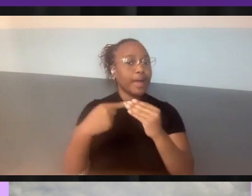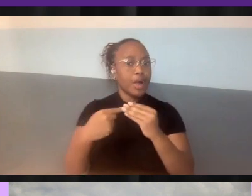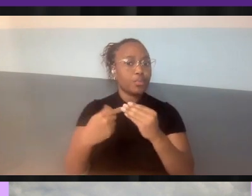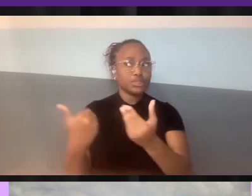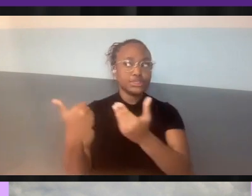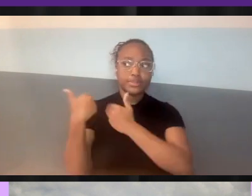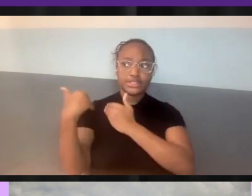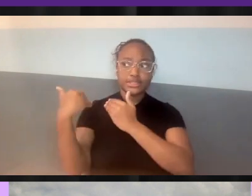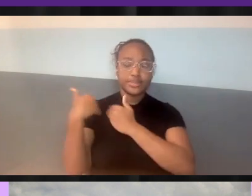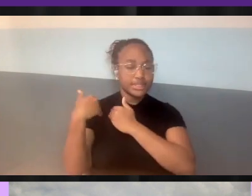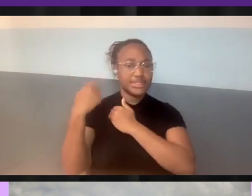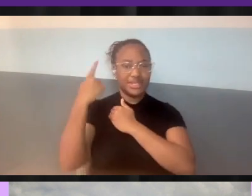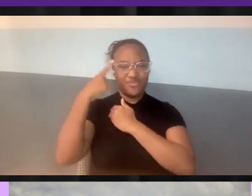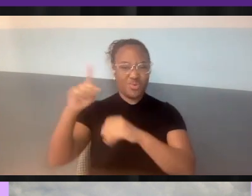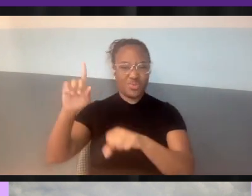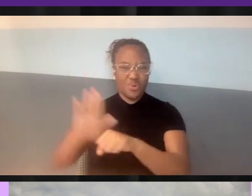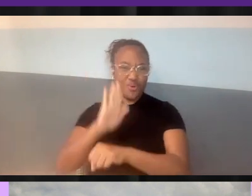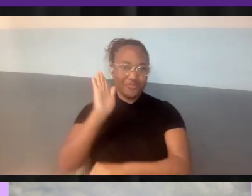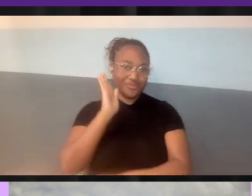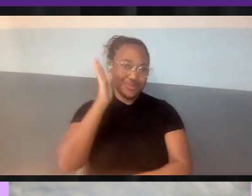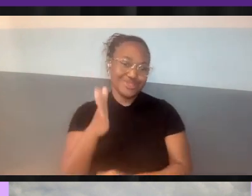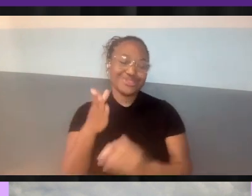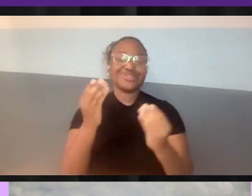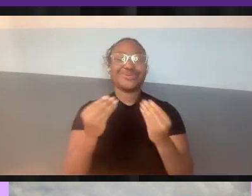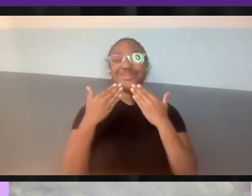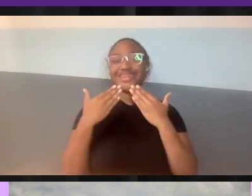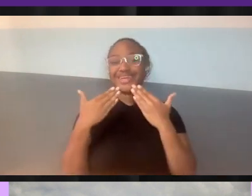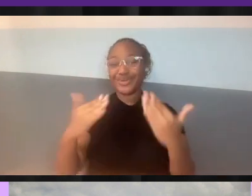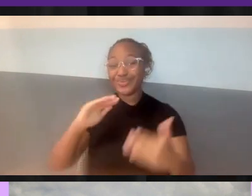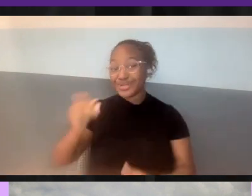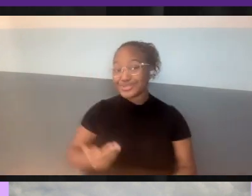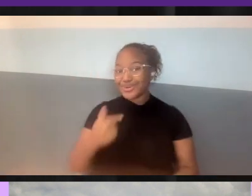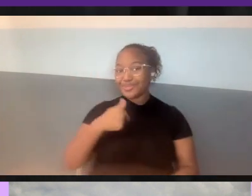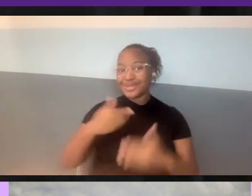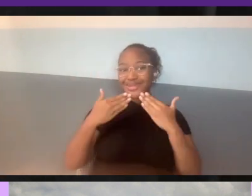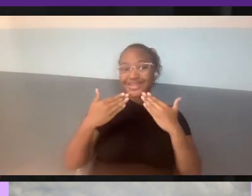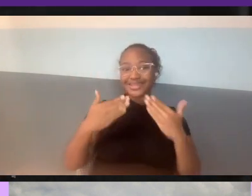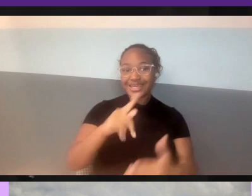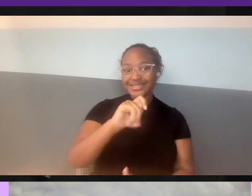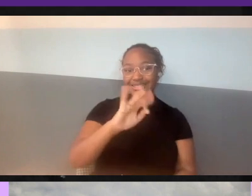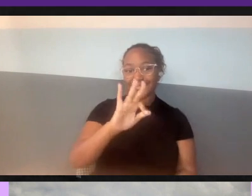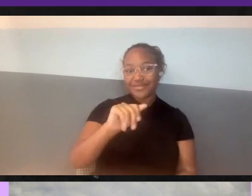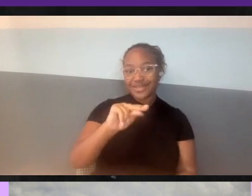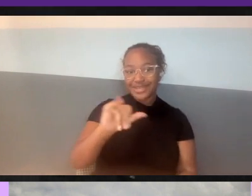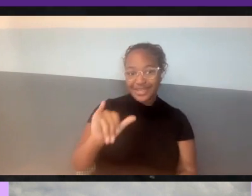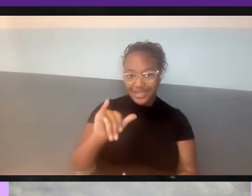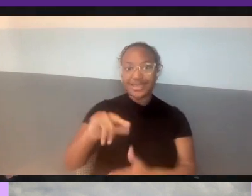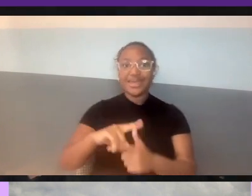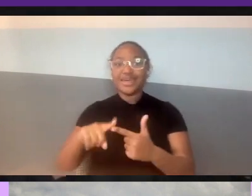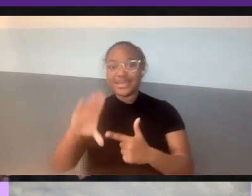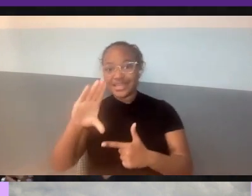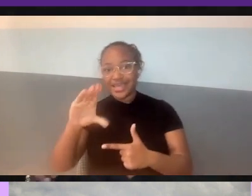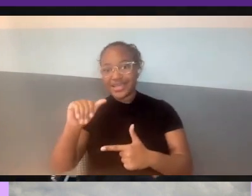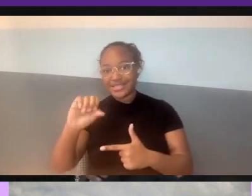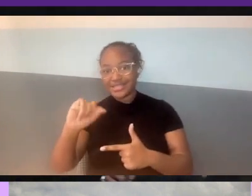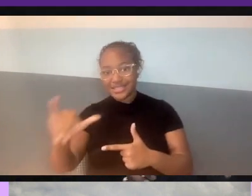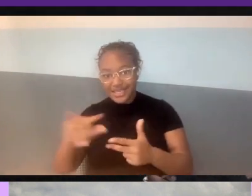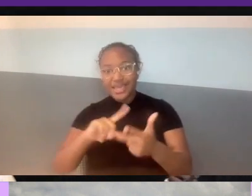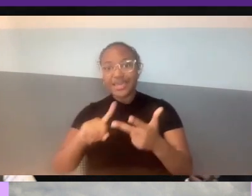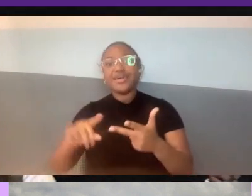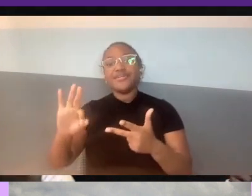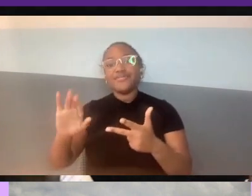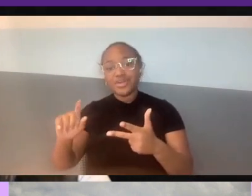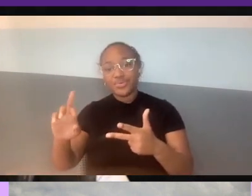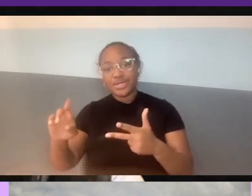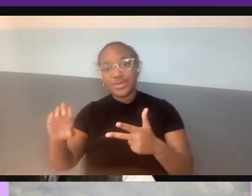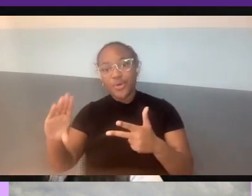future. So please join me in thanking Tiffany and Kasey and Federico for your time and for your wisdom and